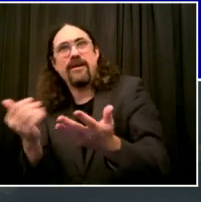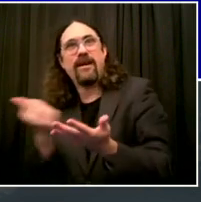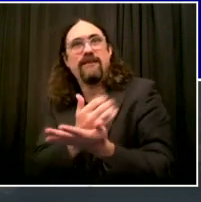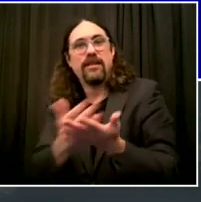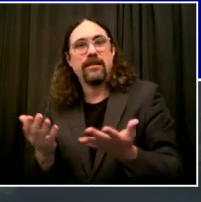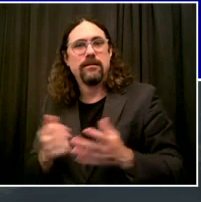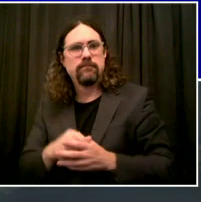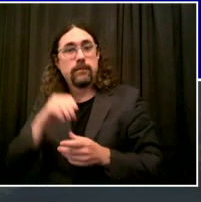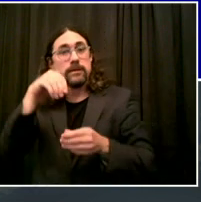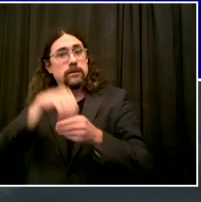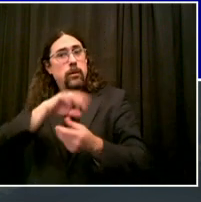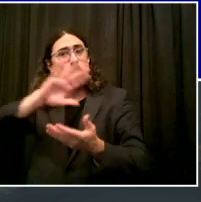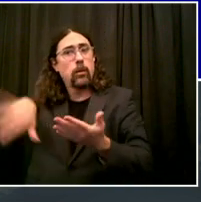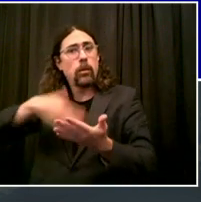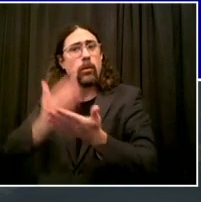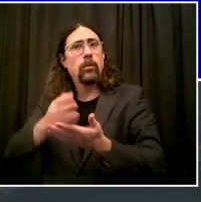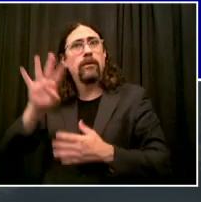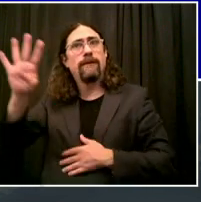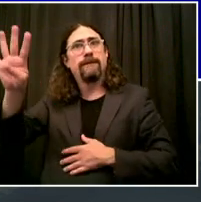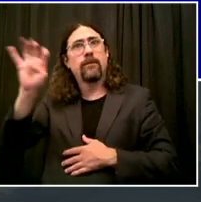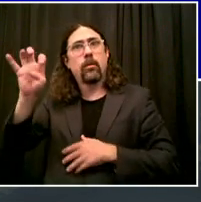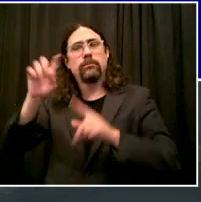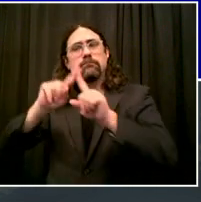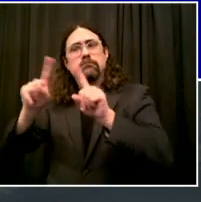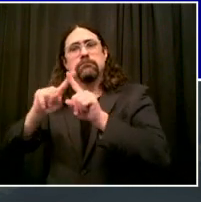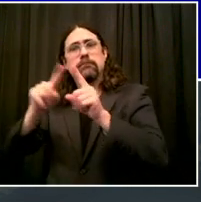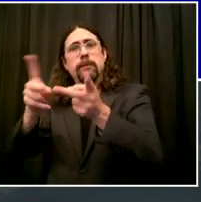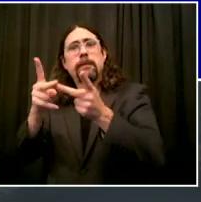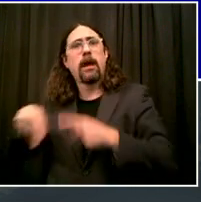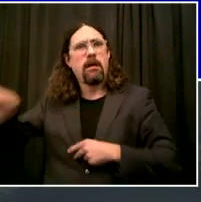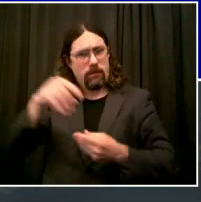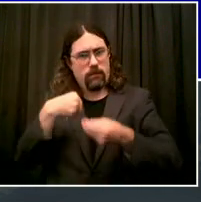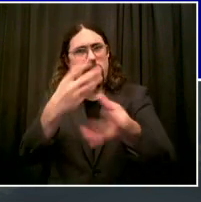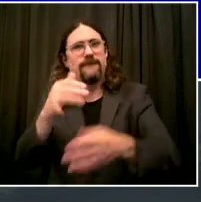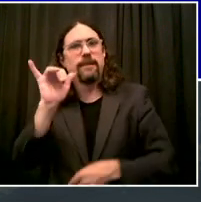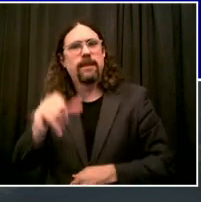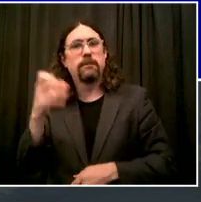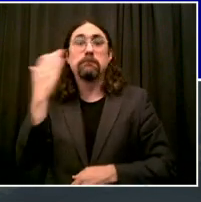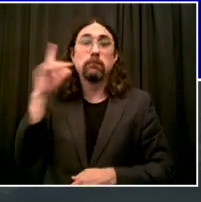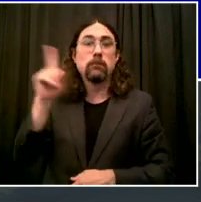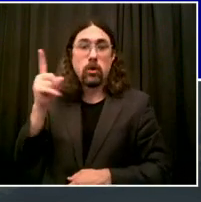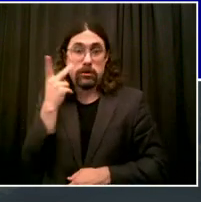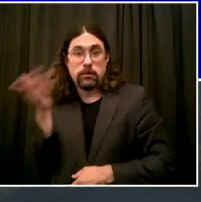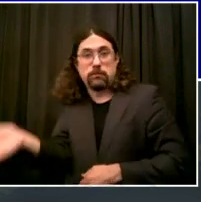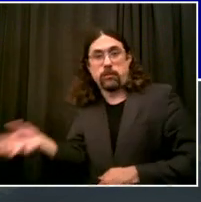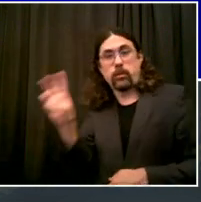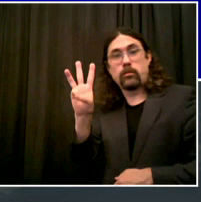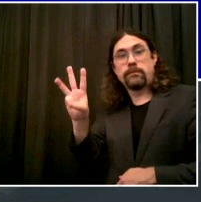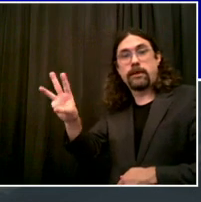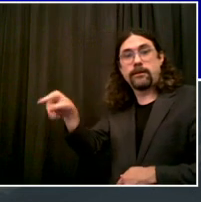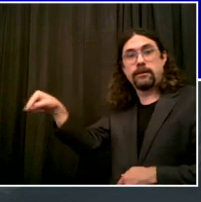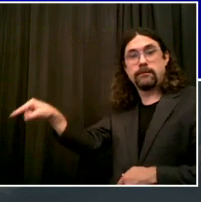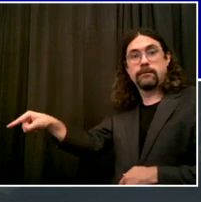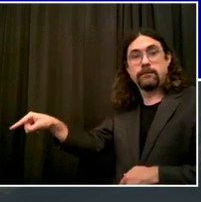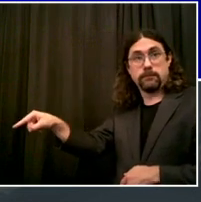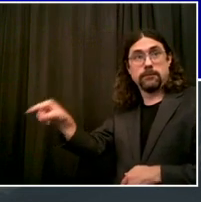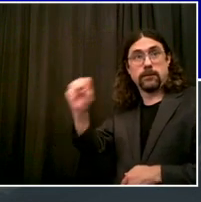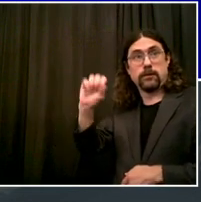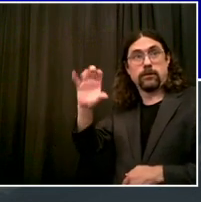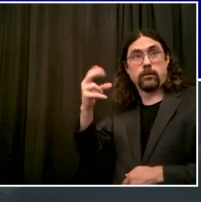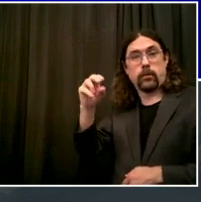the kosher sites, as well as at every other site there is both regular, vegetarian, and halal